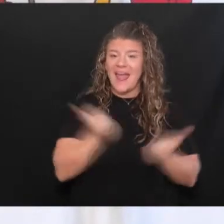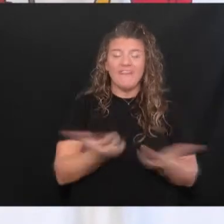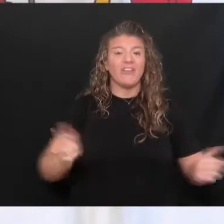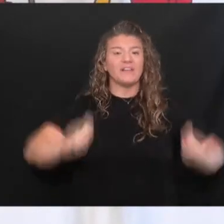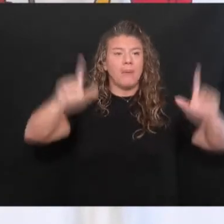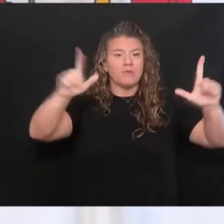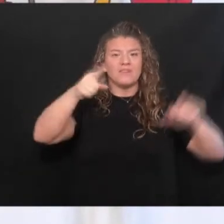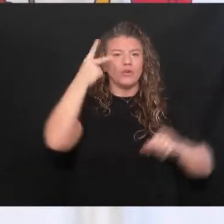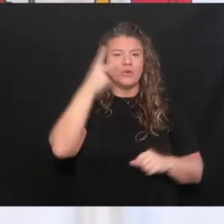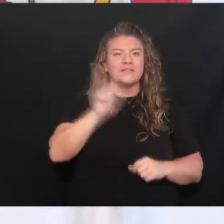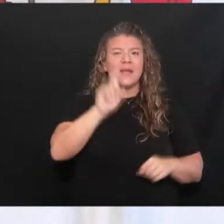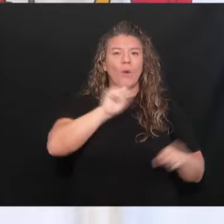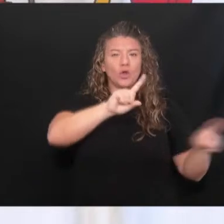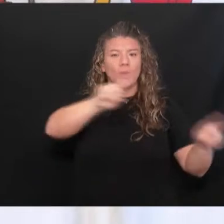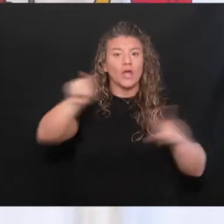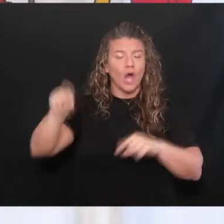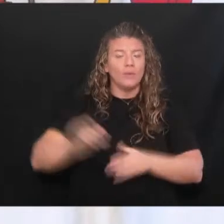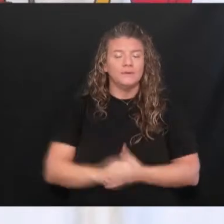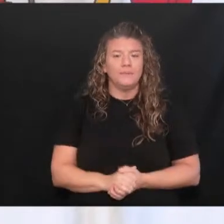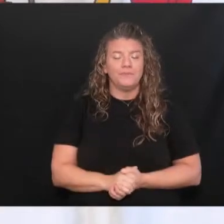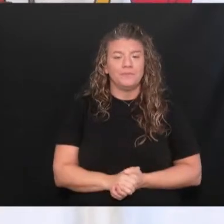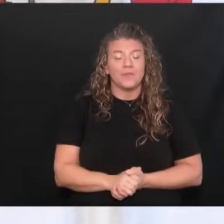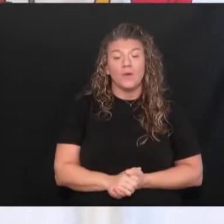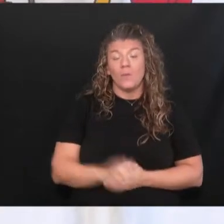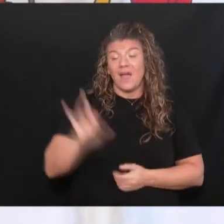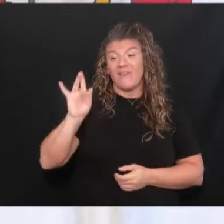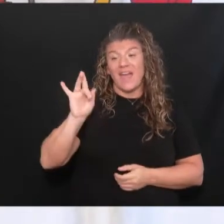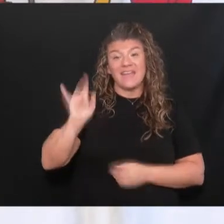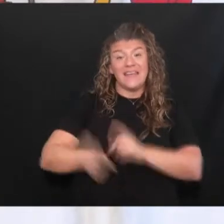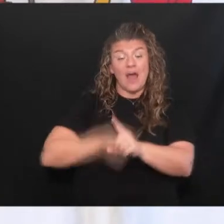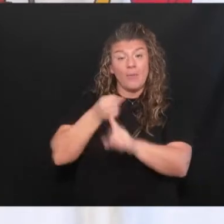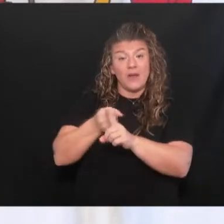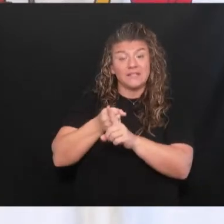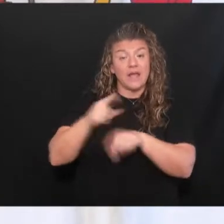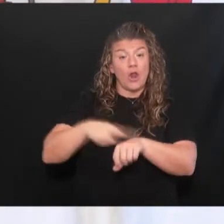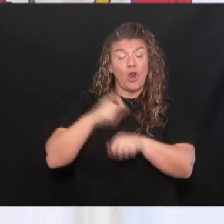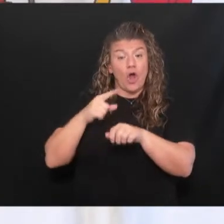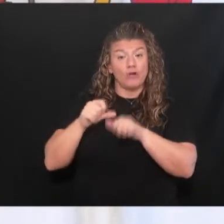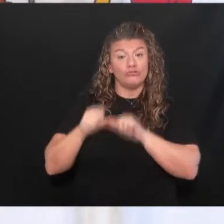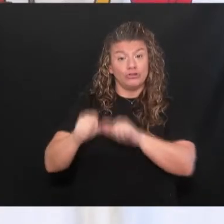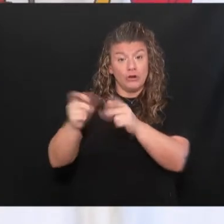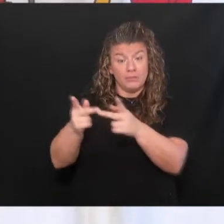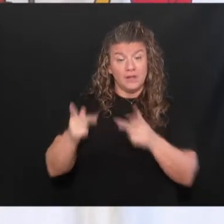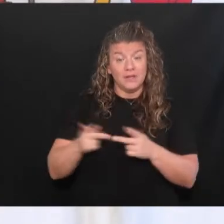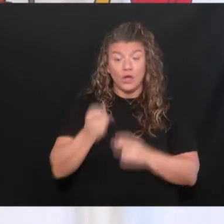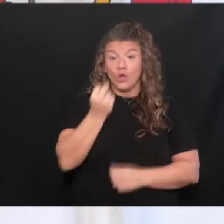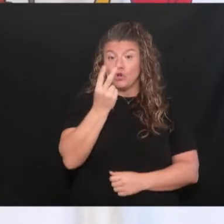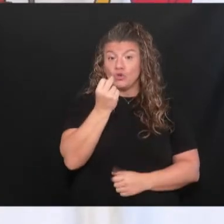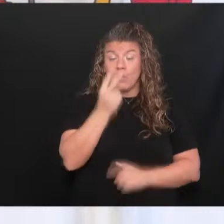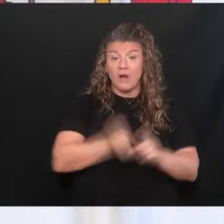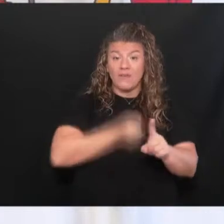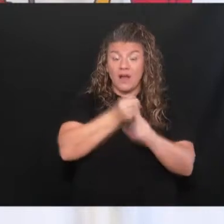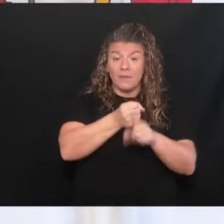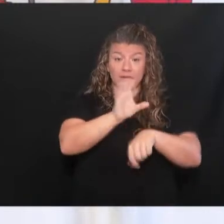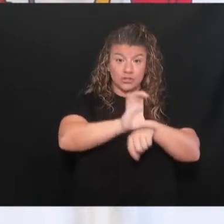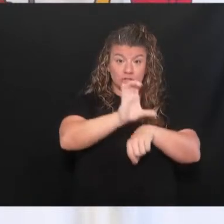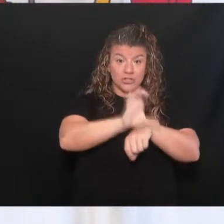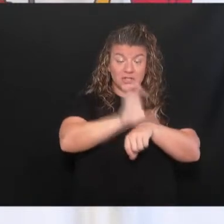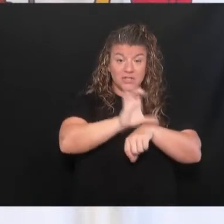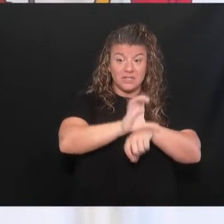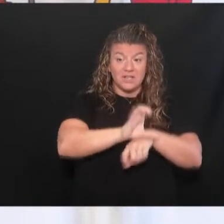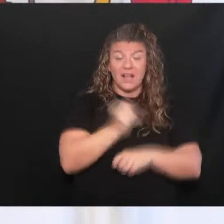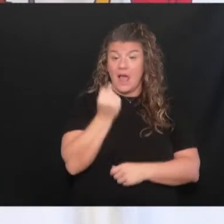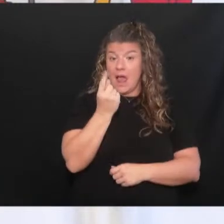everything there. We have 18 outbreaks in our long-term care facilities. We have 12 outbreaks in our church community. It's